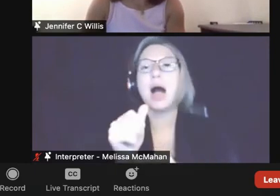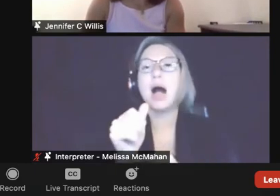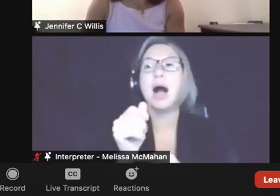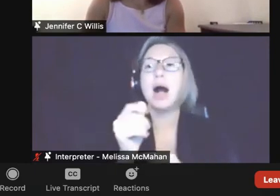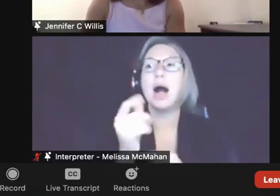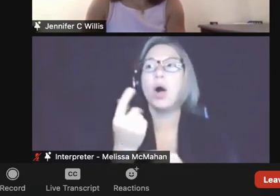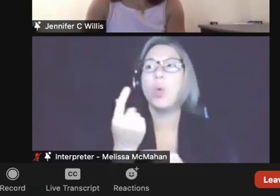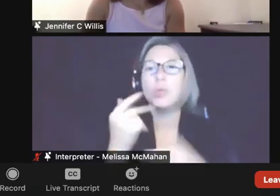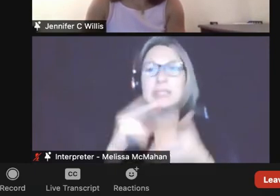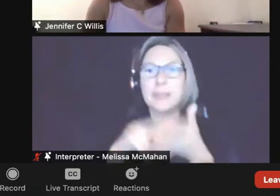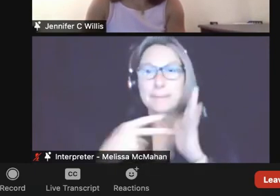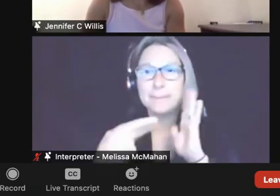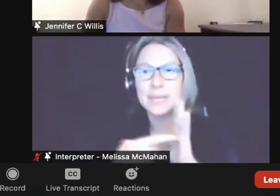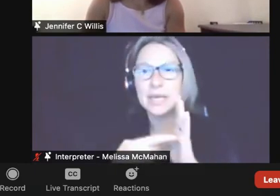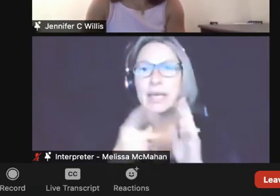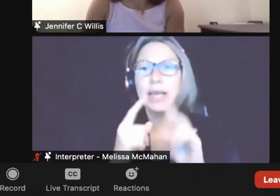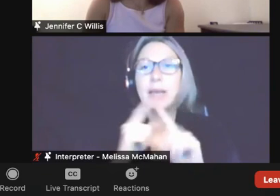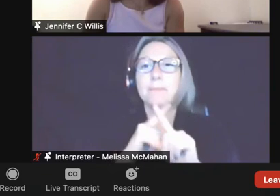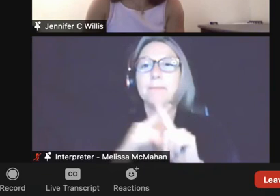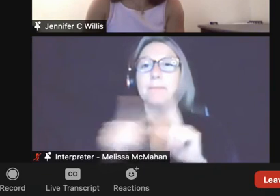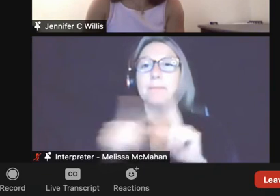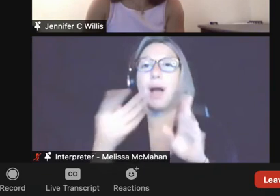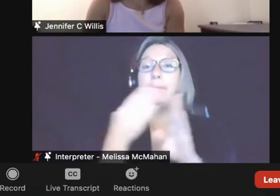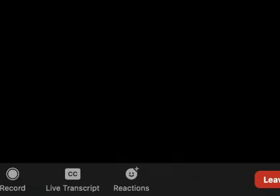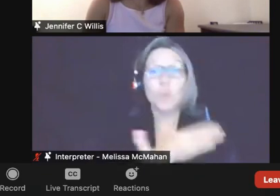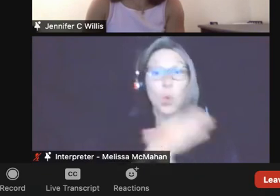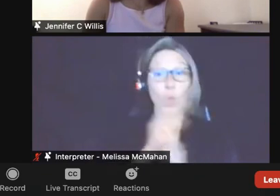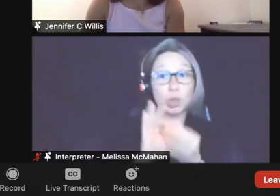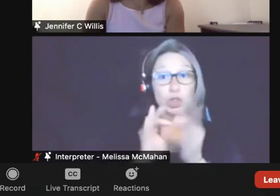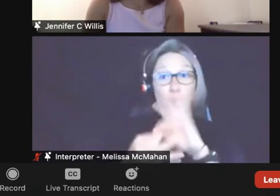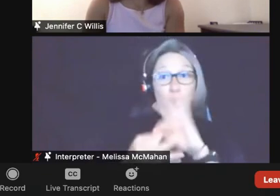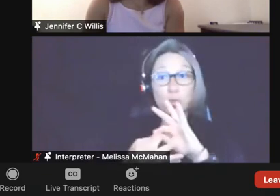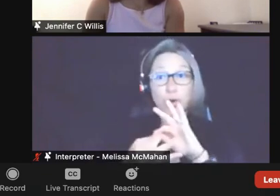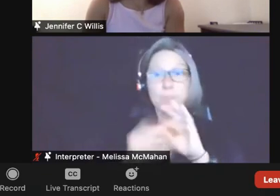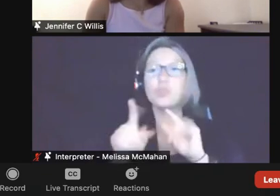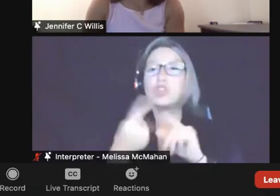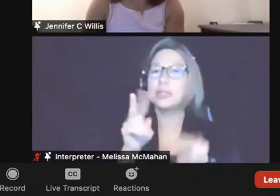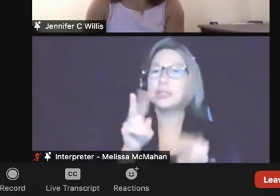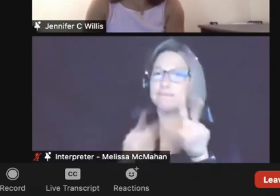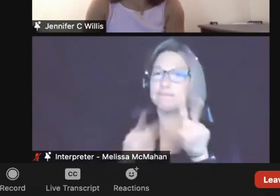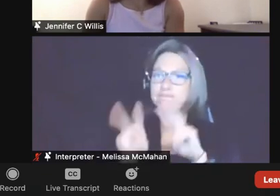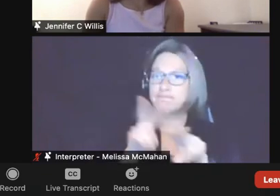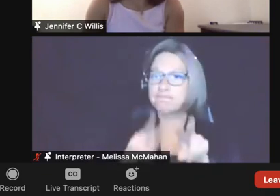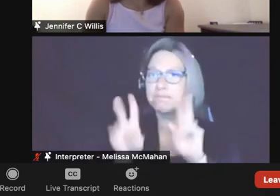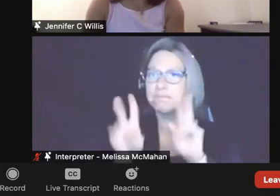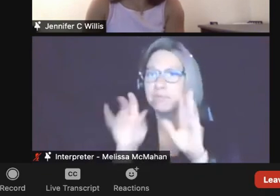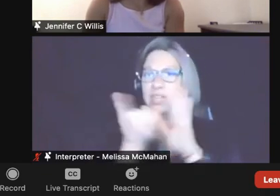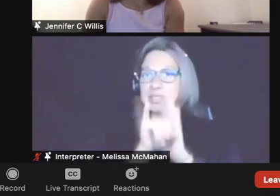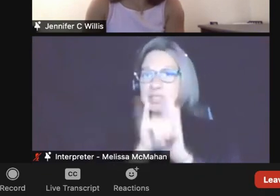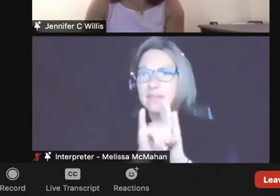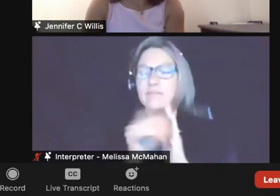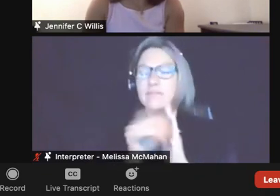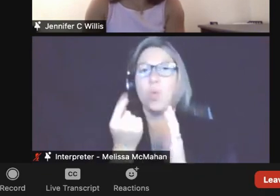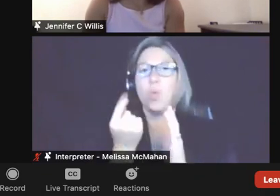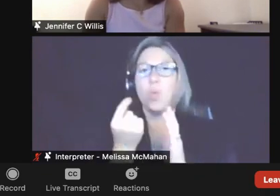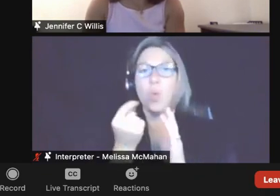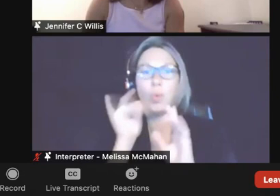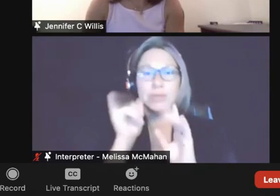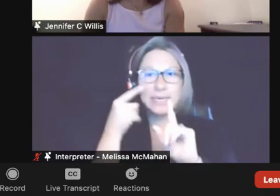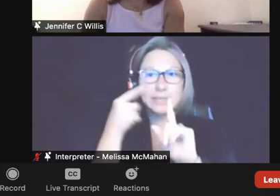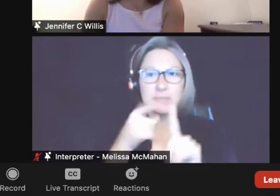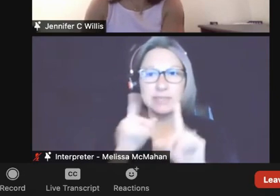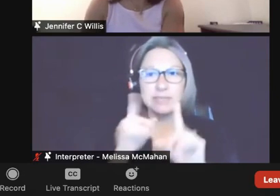these things mean, but before you come to interpreting, just observing, just identifying what was the specific behavior